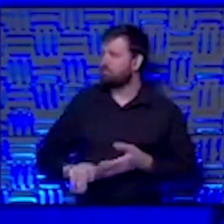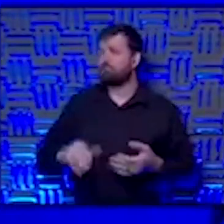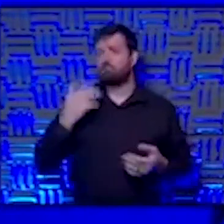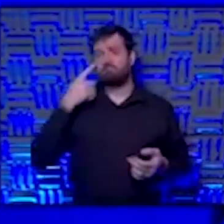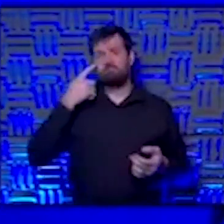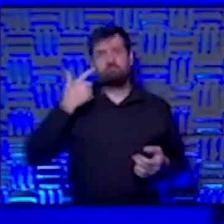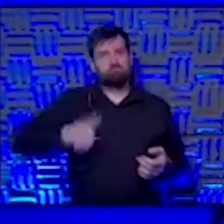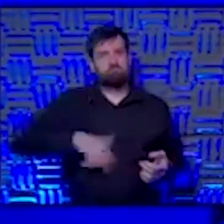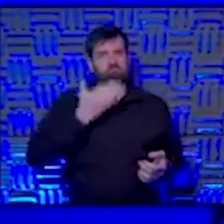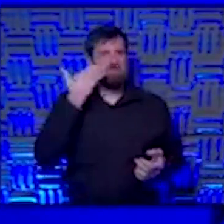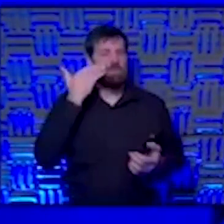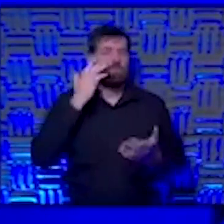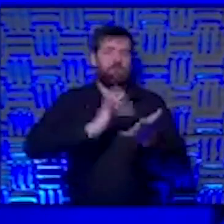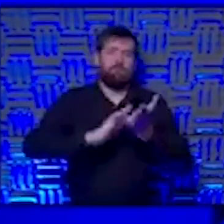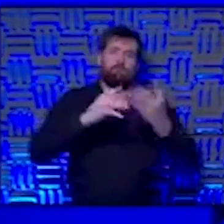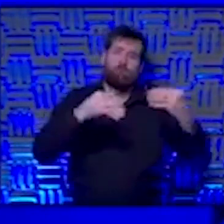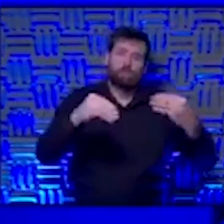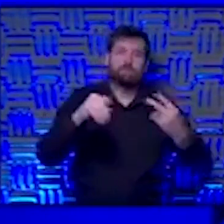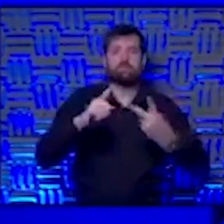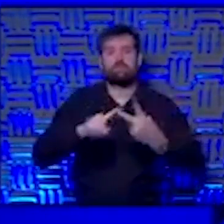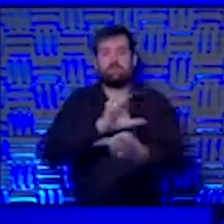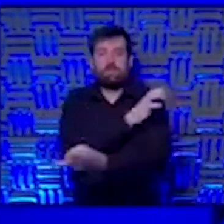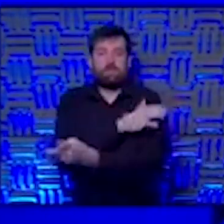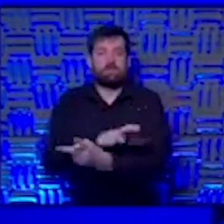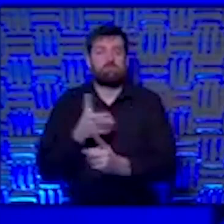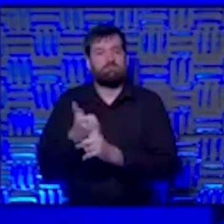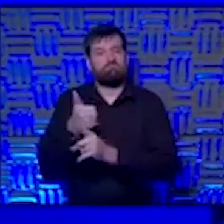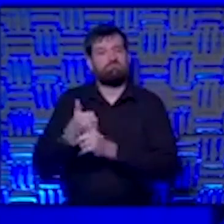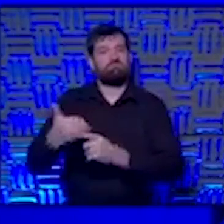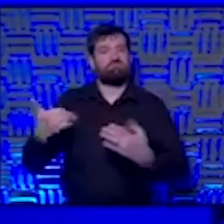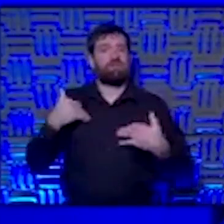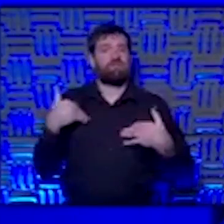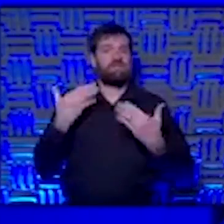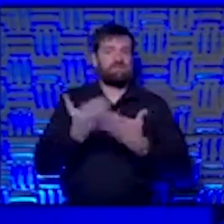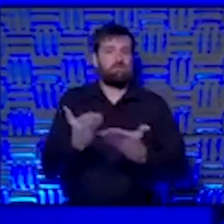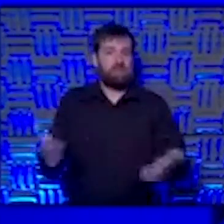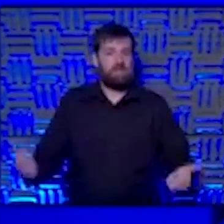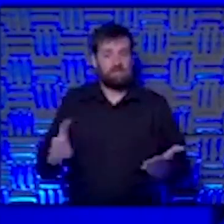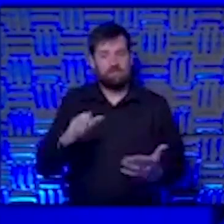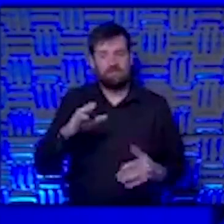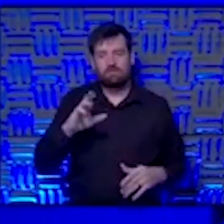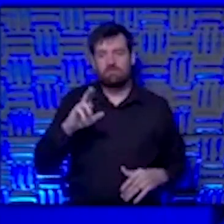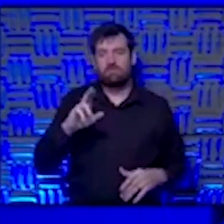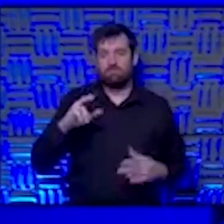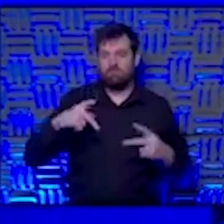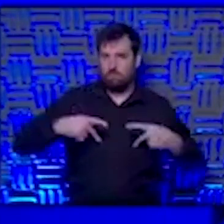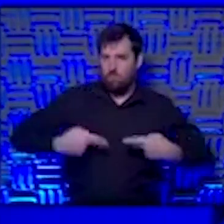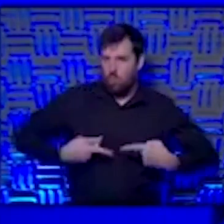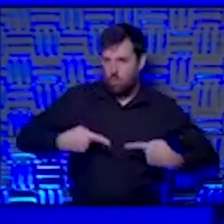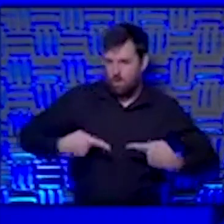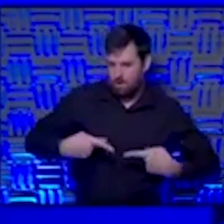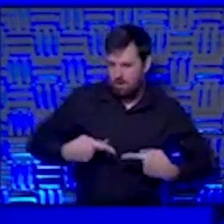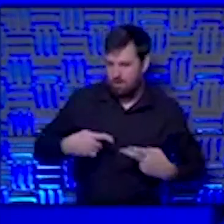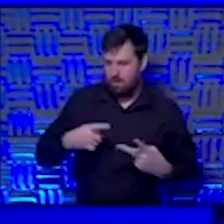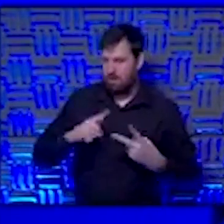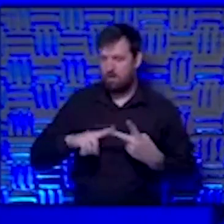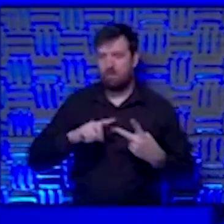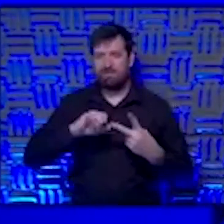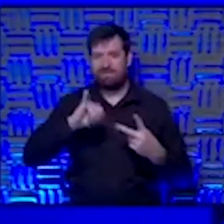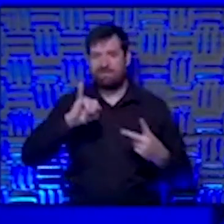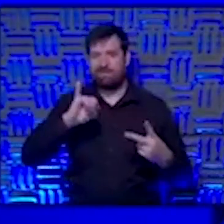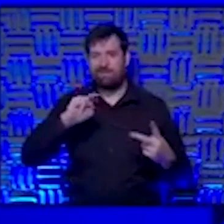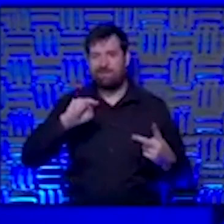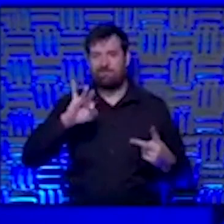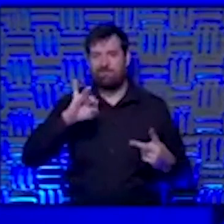that pharmacies and clinics have supplies of Pneumovax, the pneumonia vaccine. They have supplies of influenza